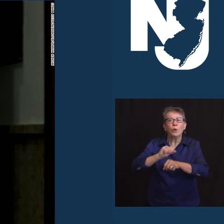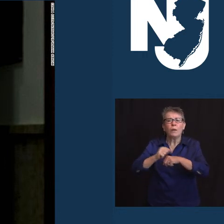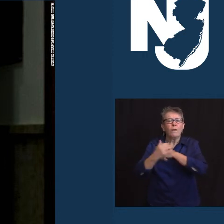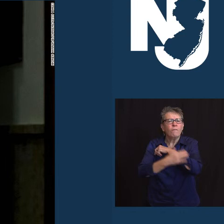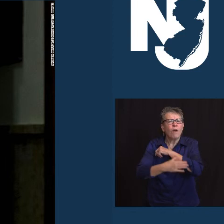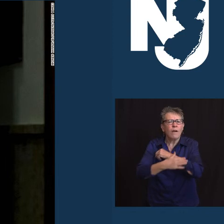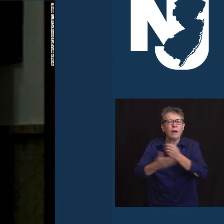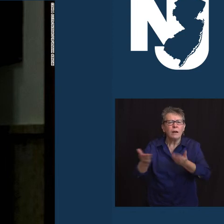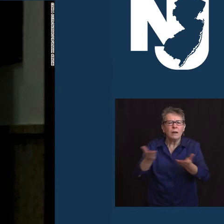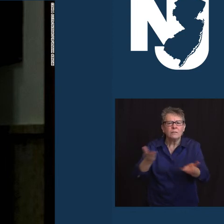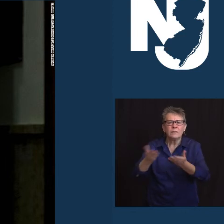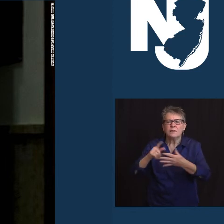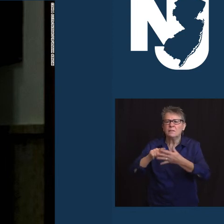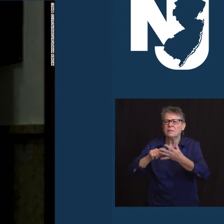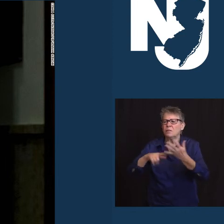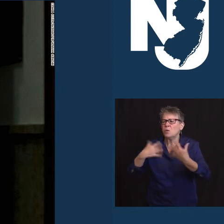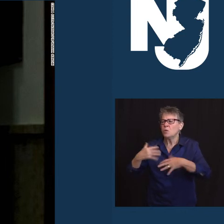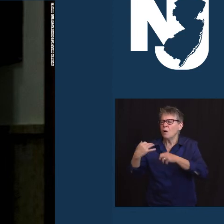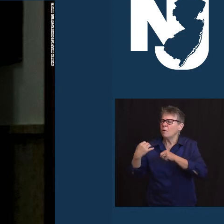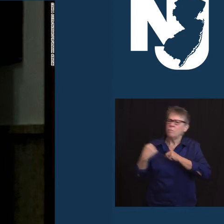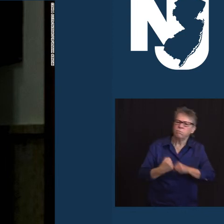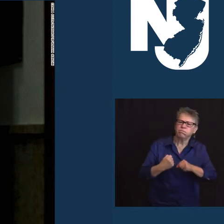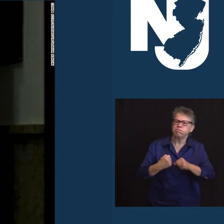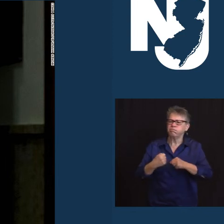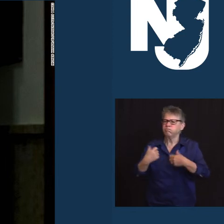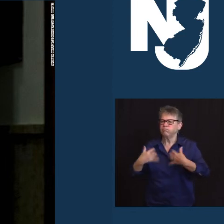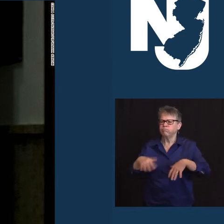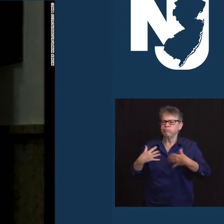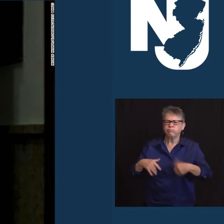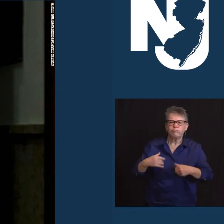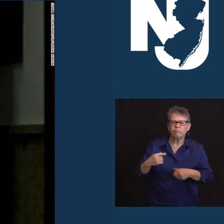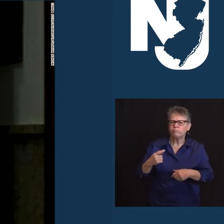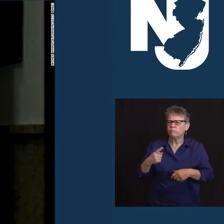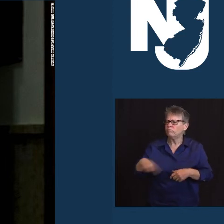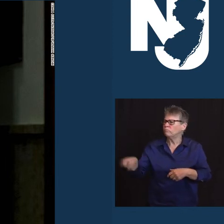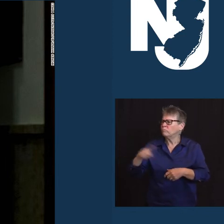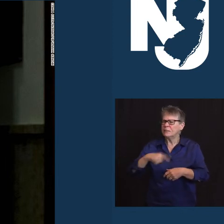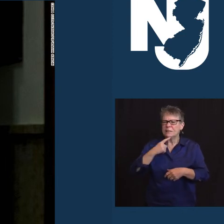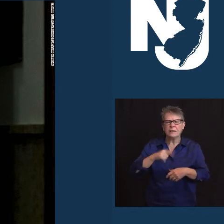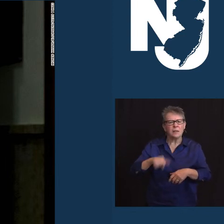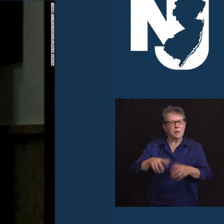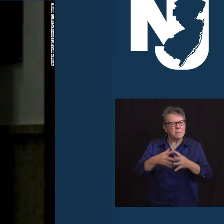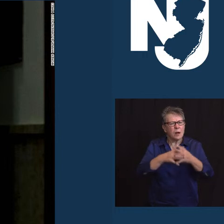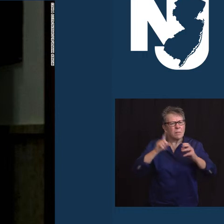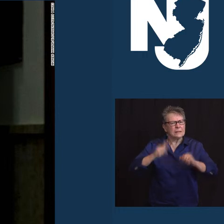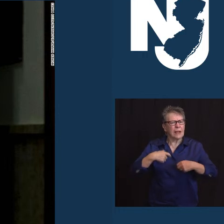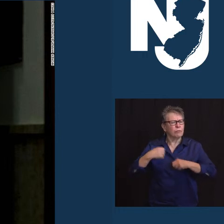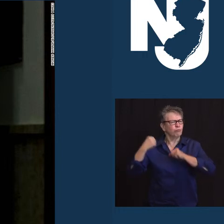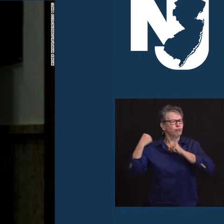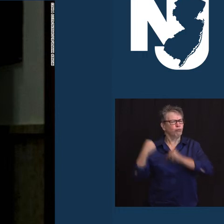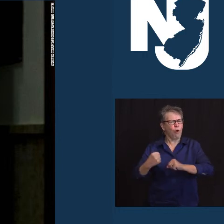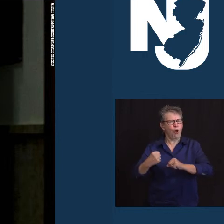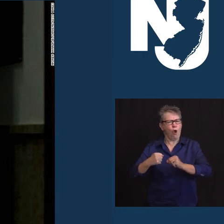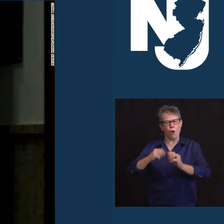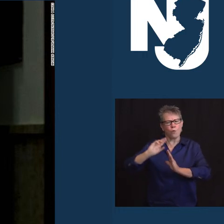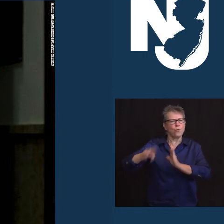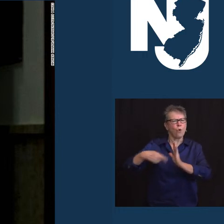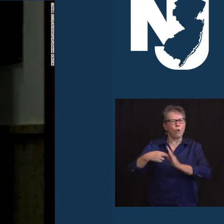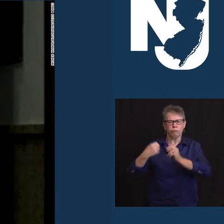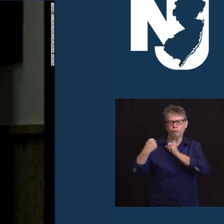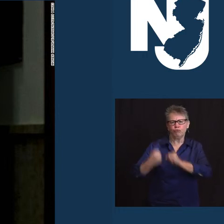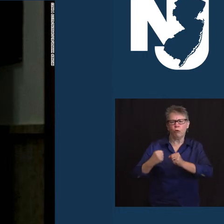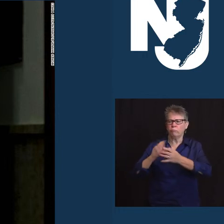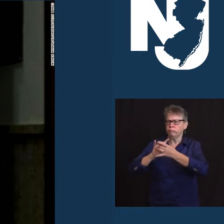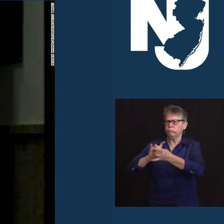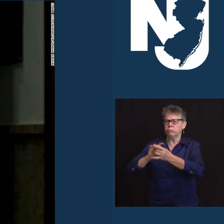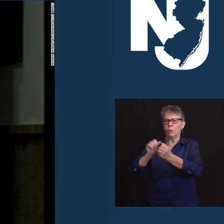active and forward-leaning role on the world stage. But it's also personal. This guy was very good to me when I was U.S. Ambassador. He helped me out